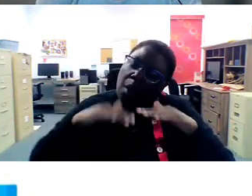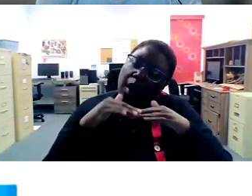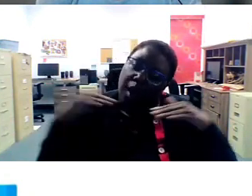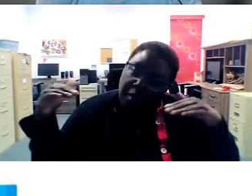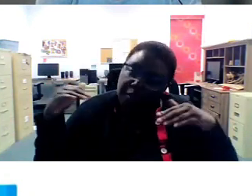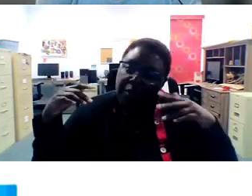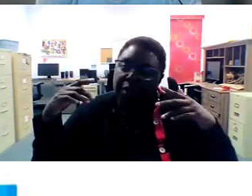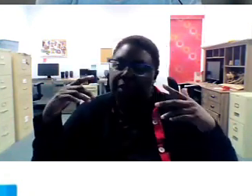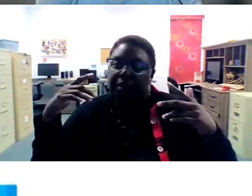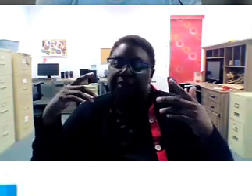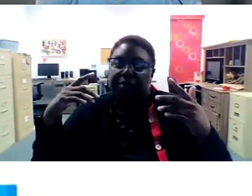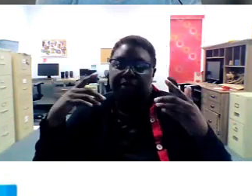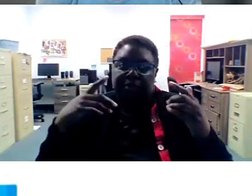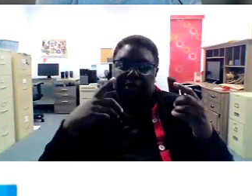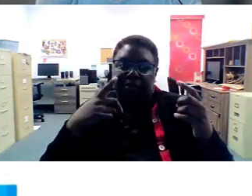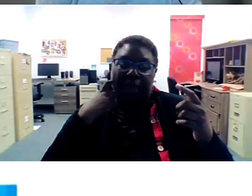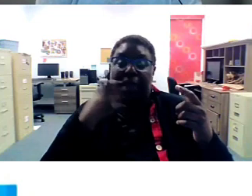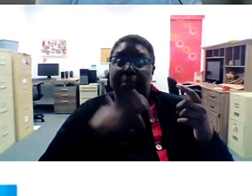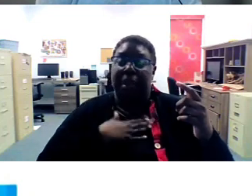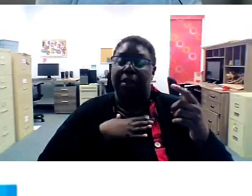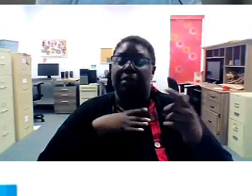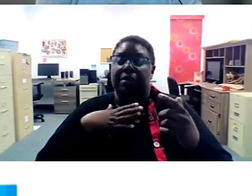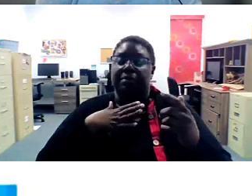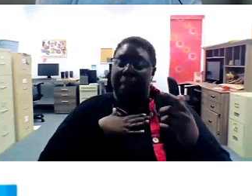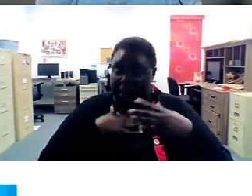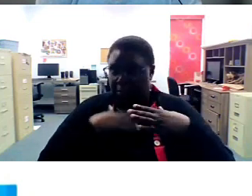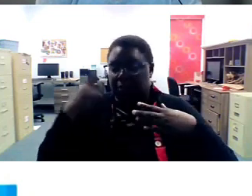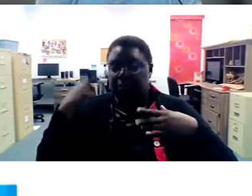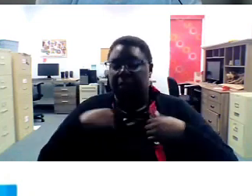and basic and really at the emergent levels.